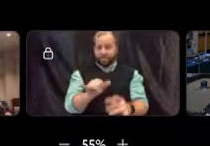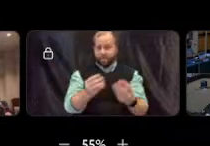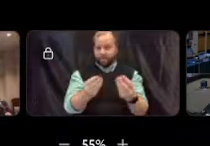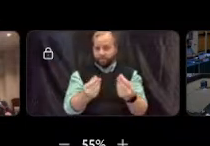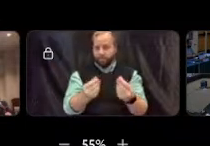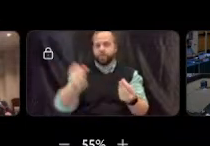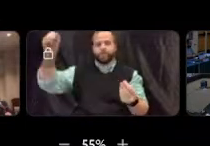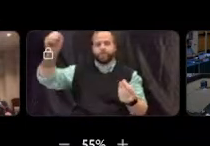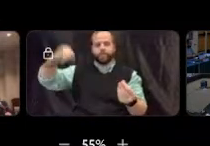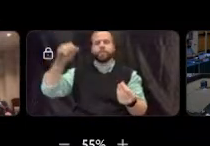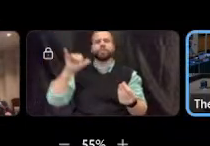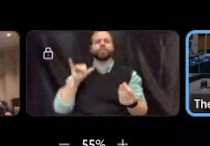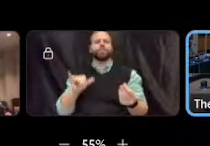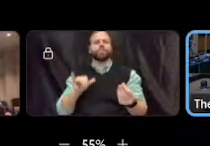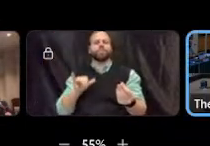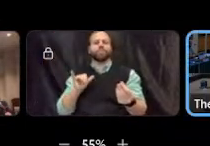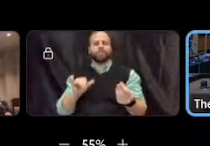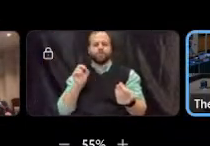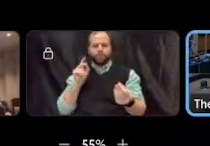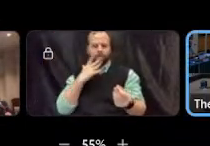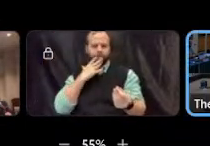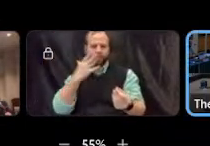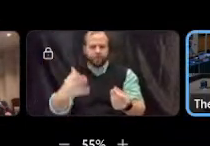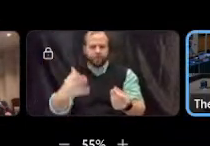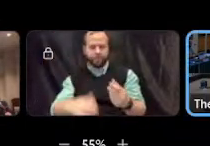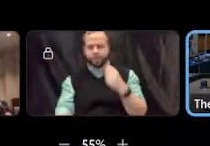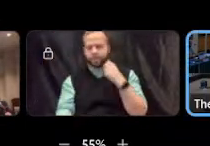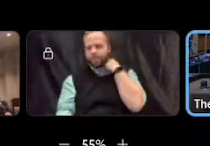yeah. Okay.